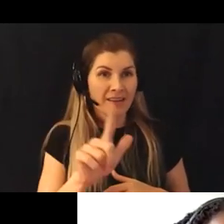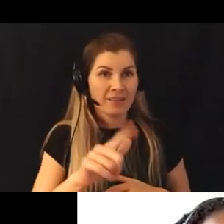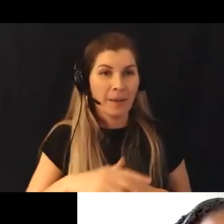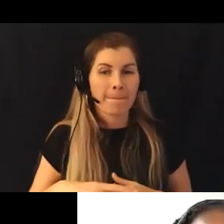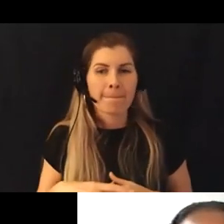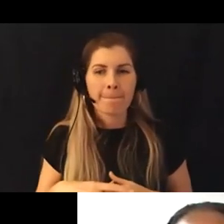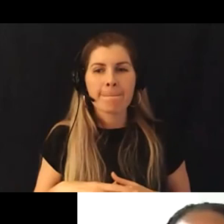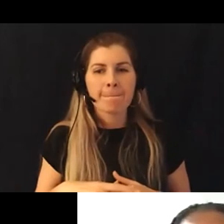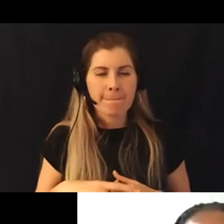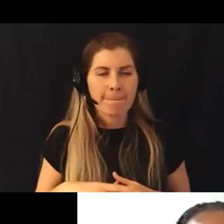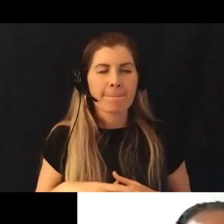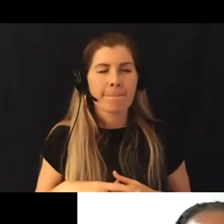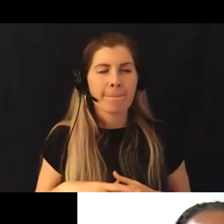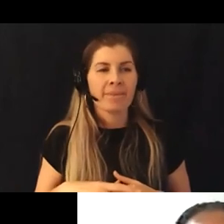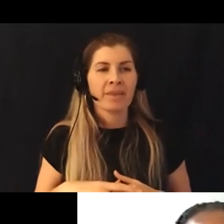Sure. So,